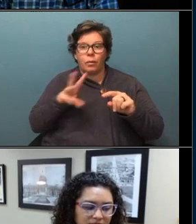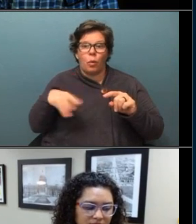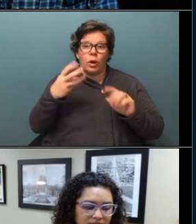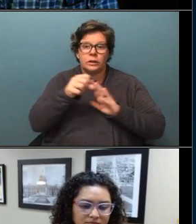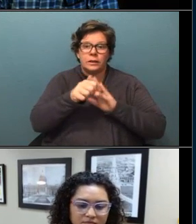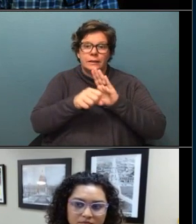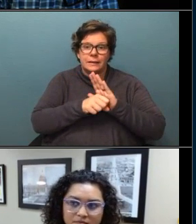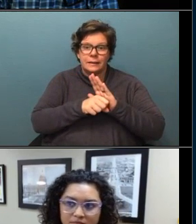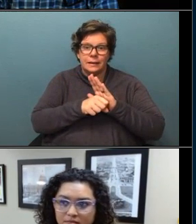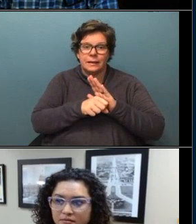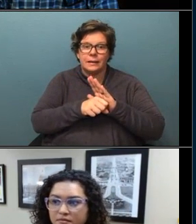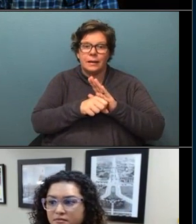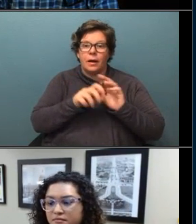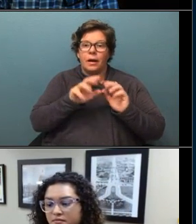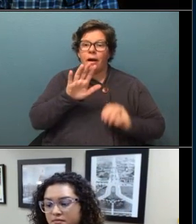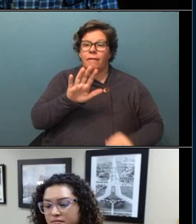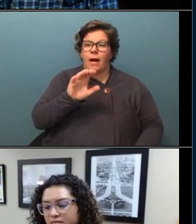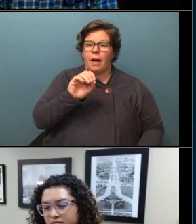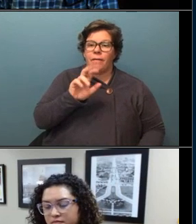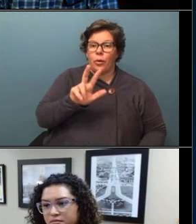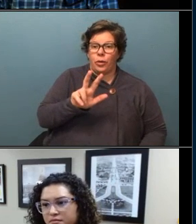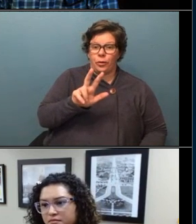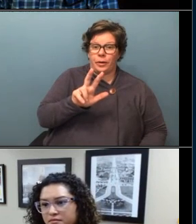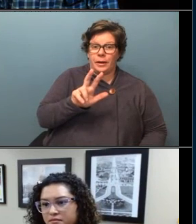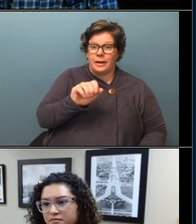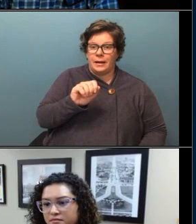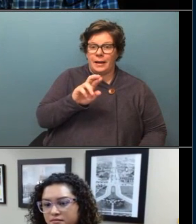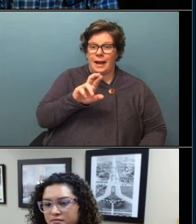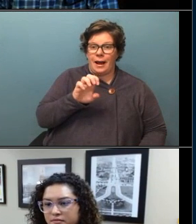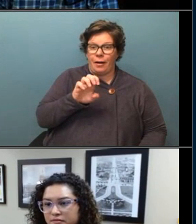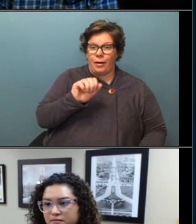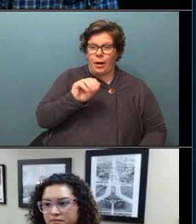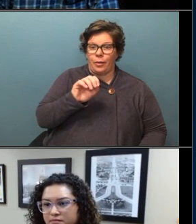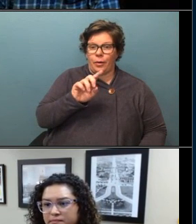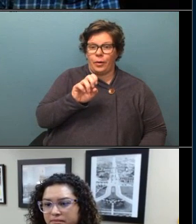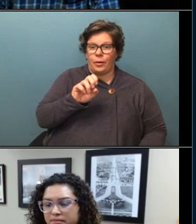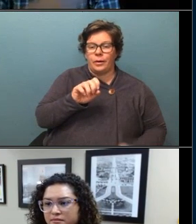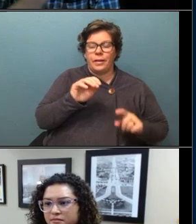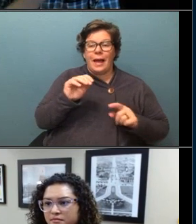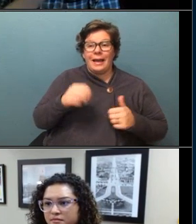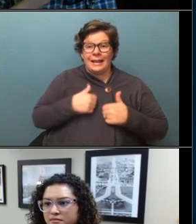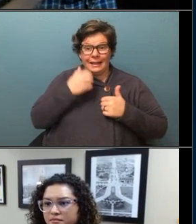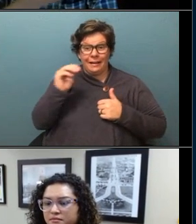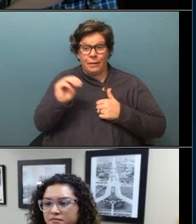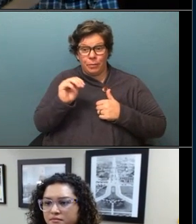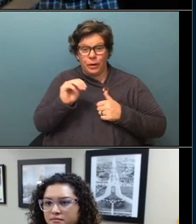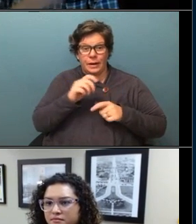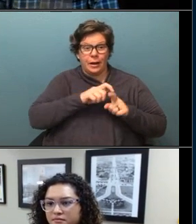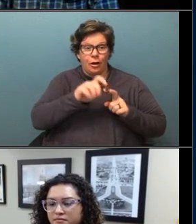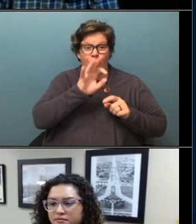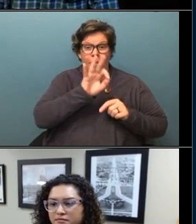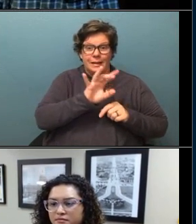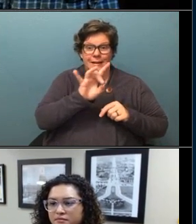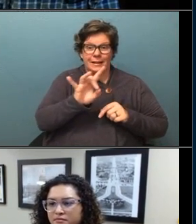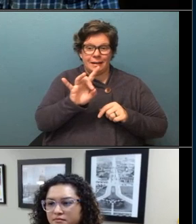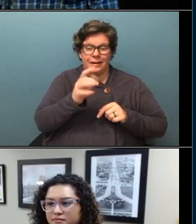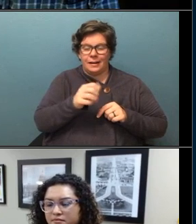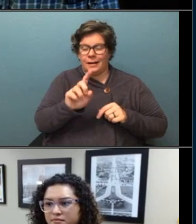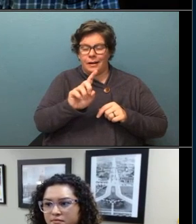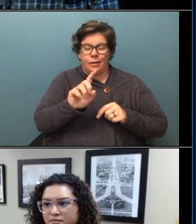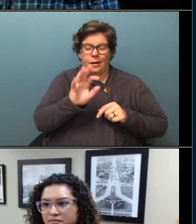Washington, if a person has a 503 area code, they can be in Meridian, Idaho, and they can call 988 or anywhere